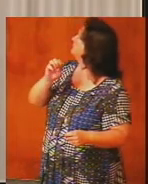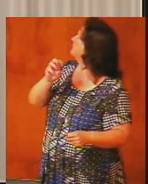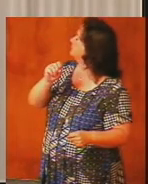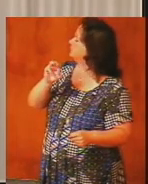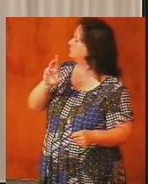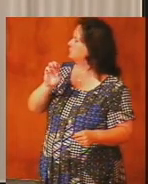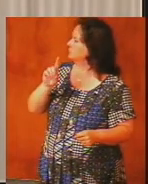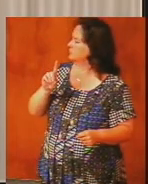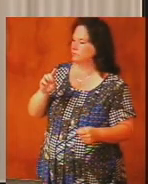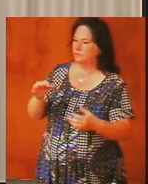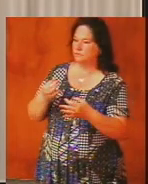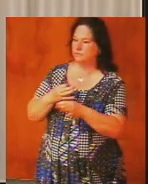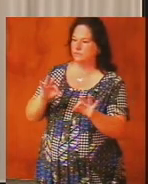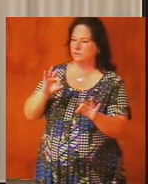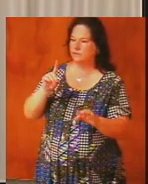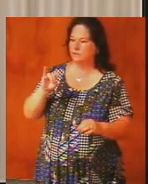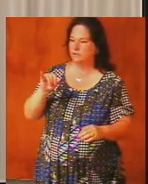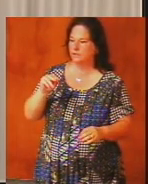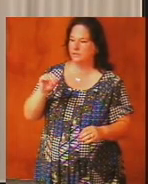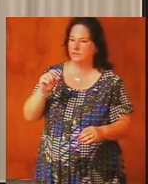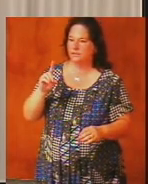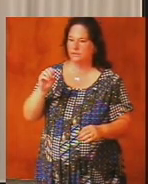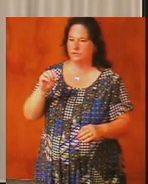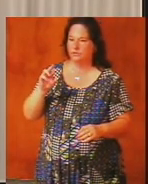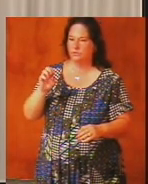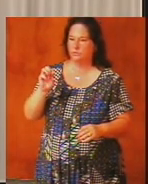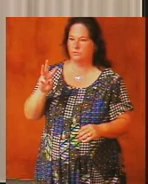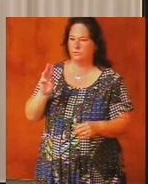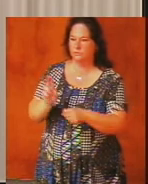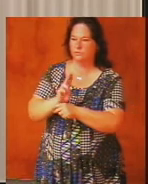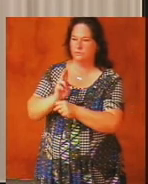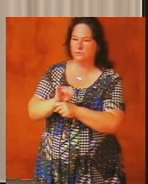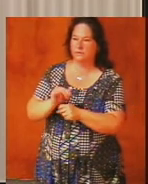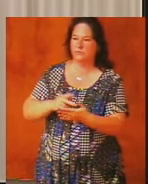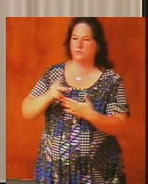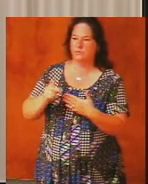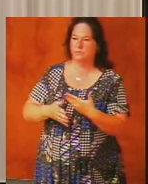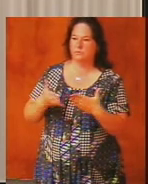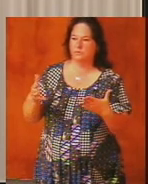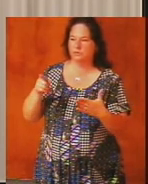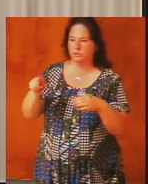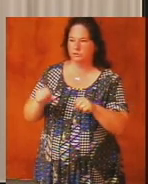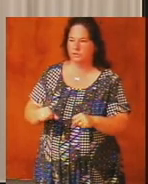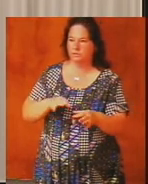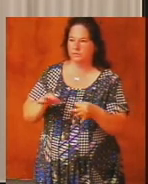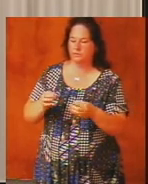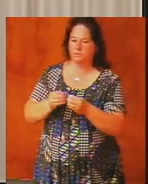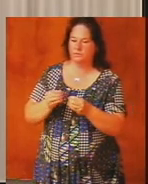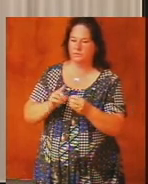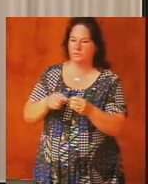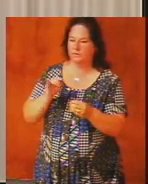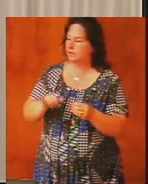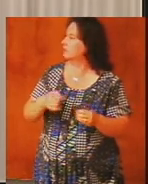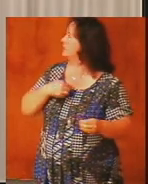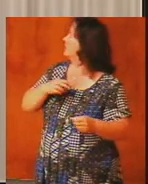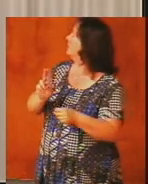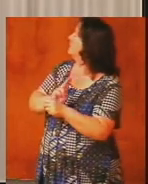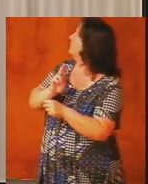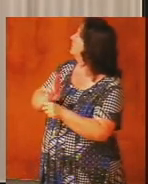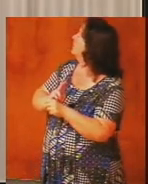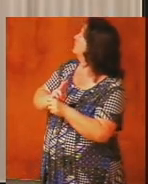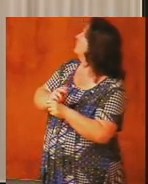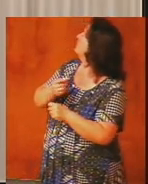DeGro uses that program a lot. She can tell you more about that. I use the Logos